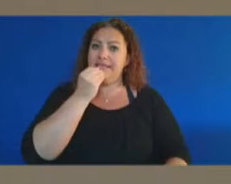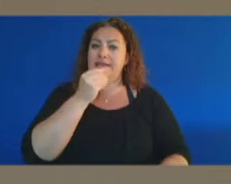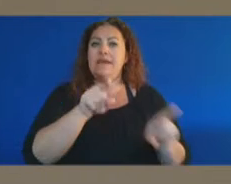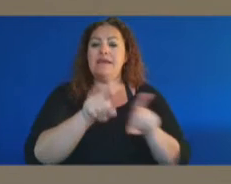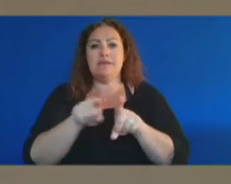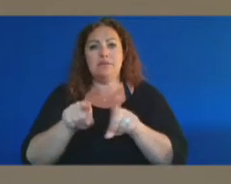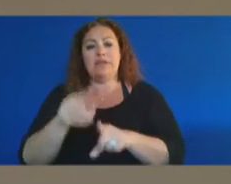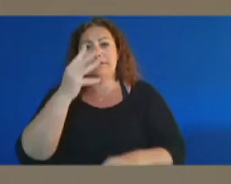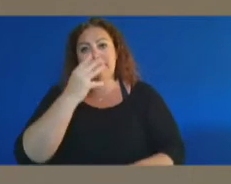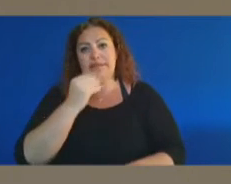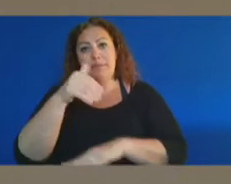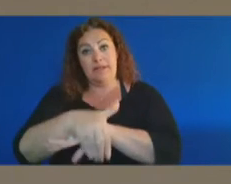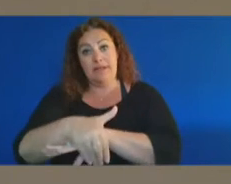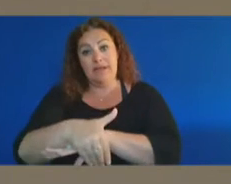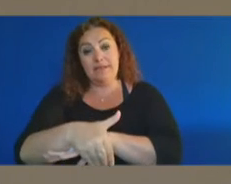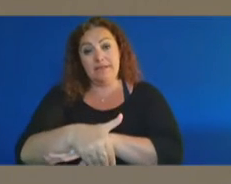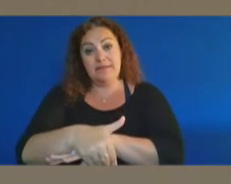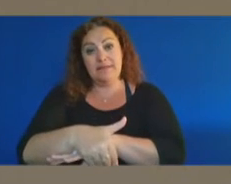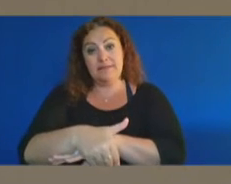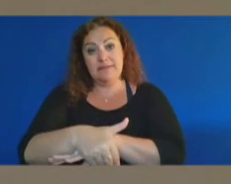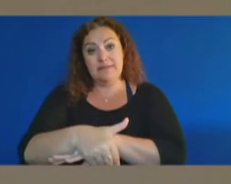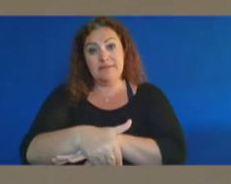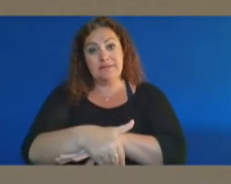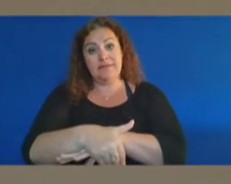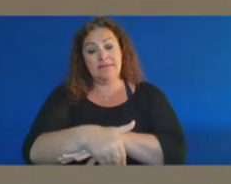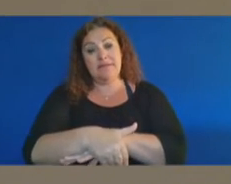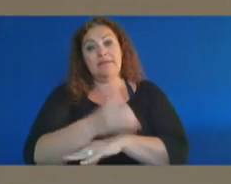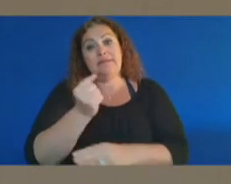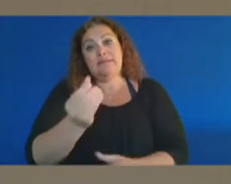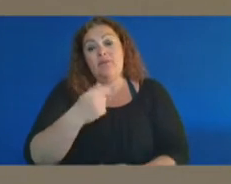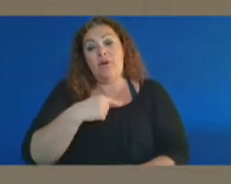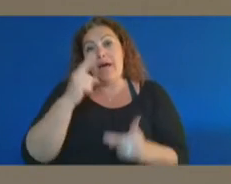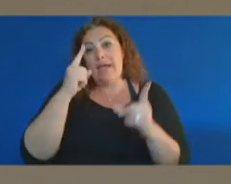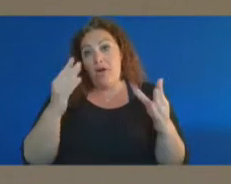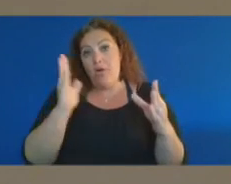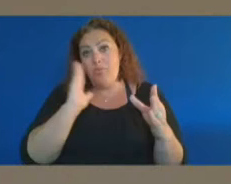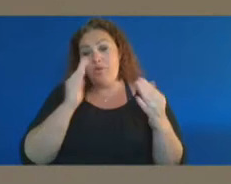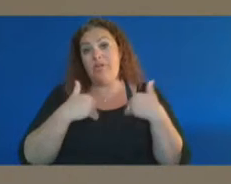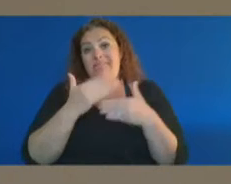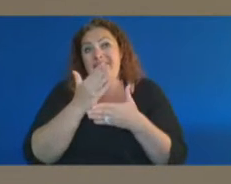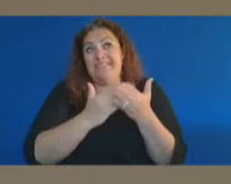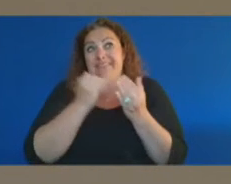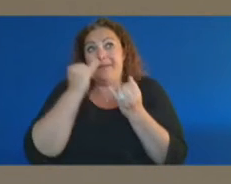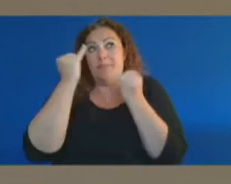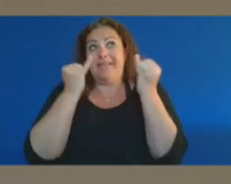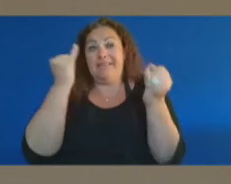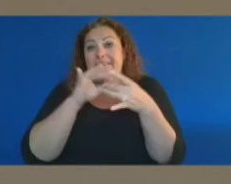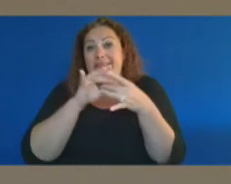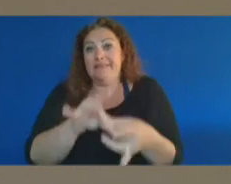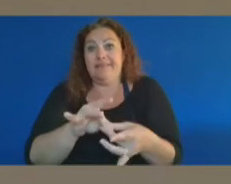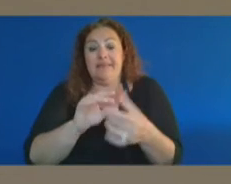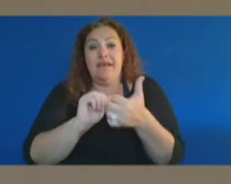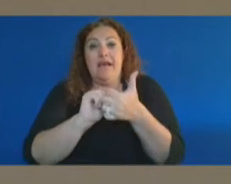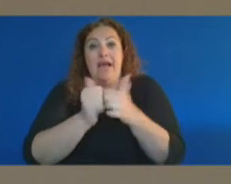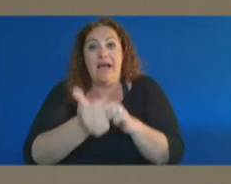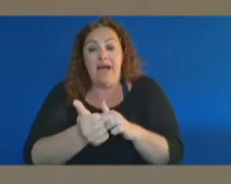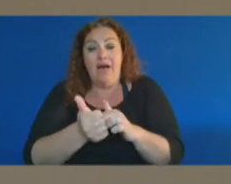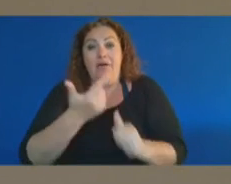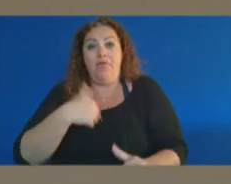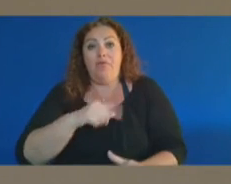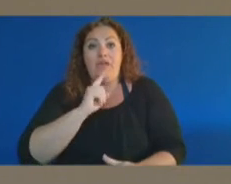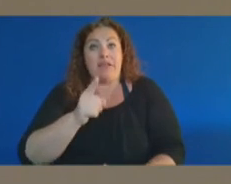sleep at night so I hope that we will have some ideas around how we actually